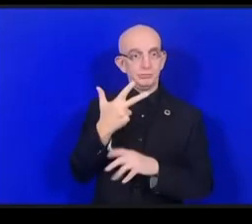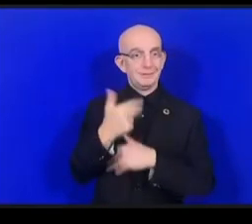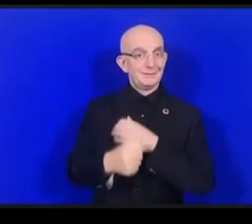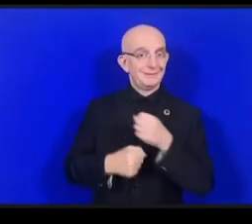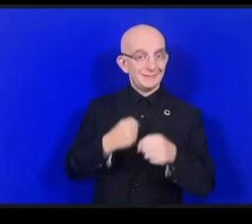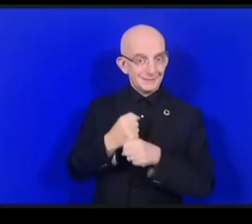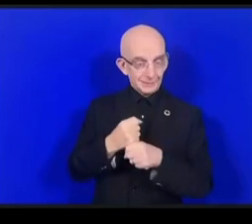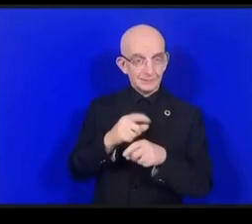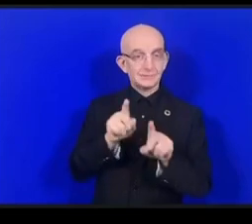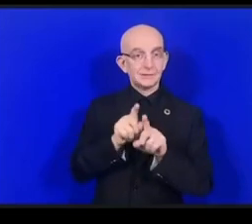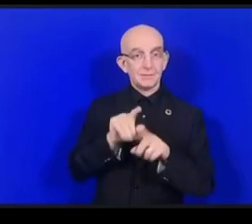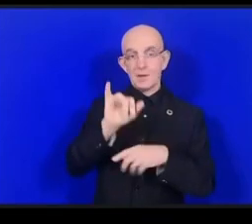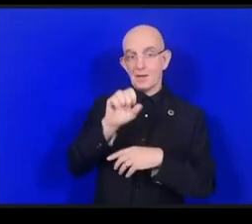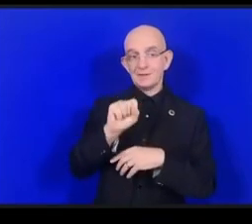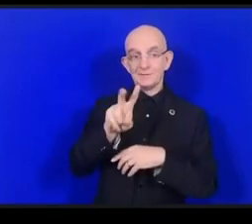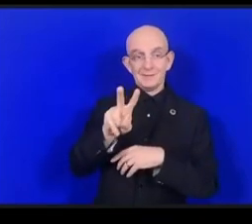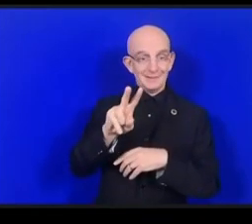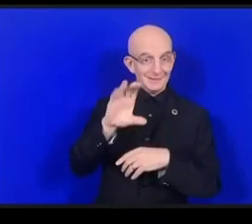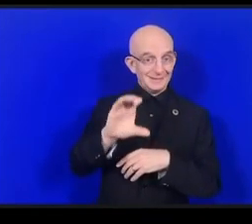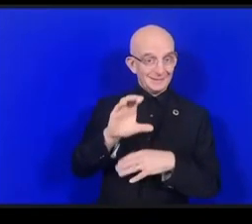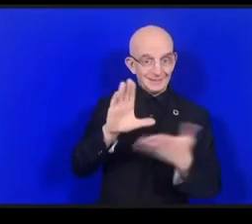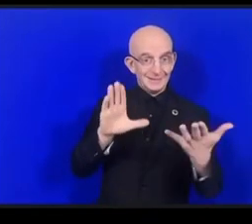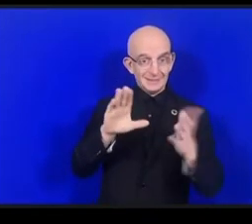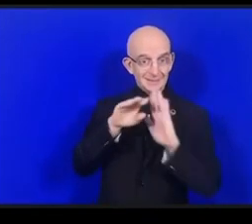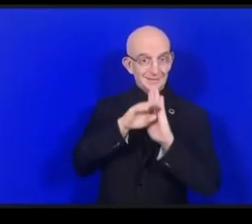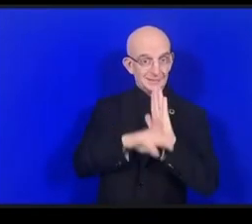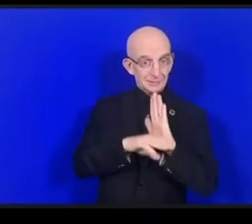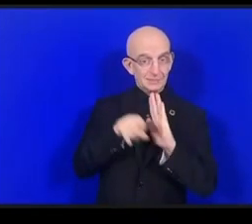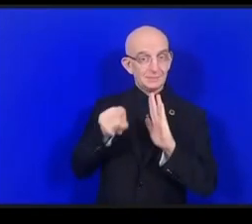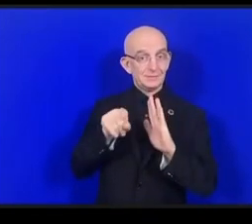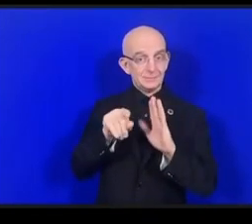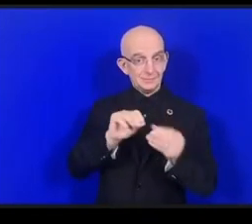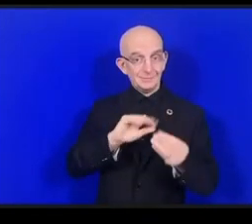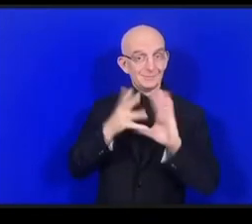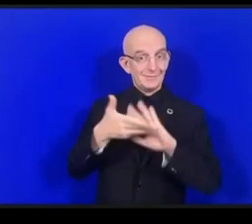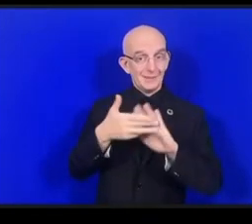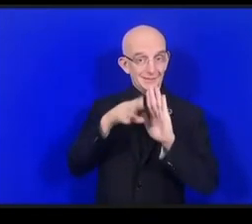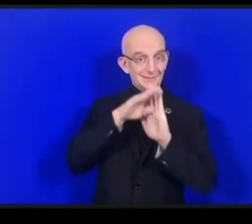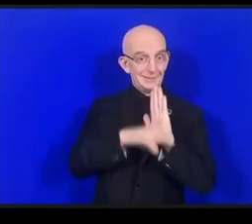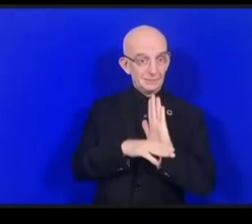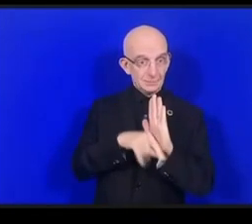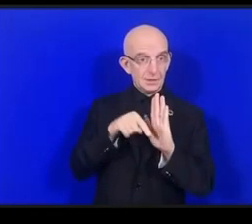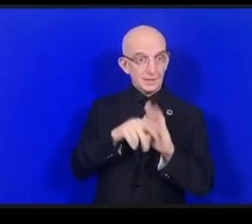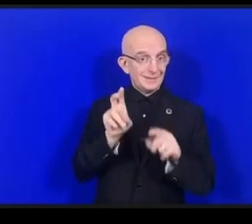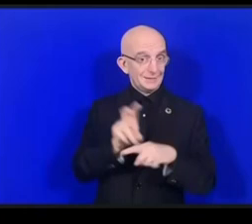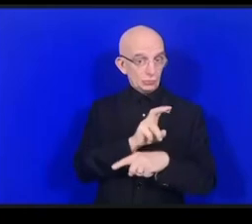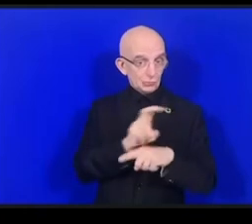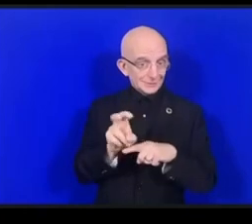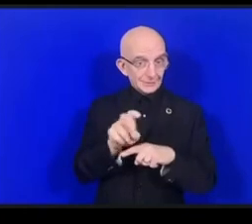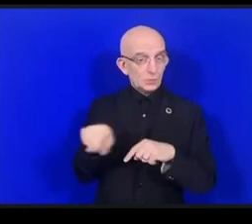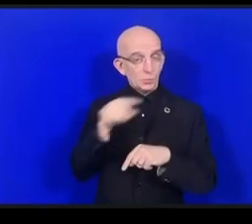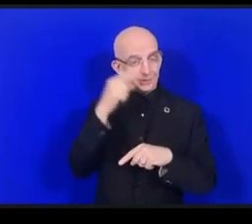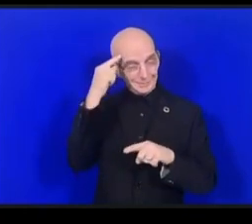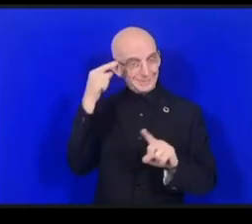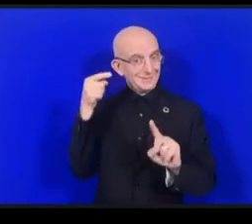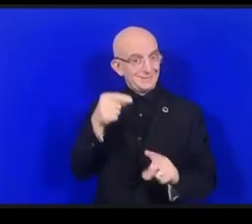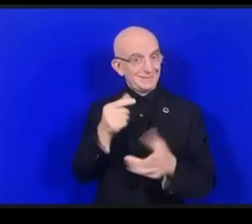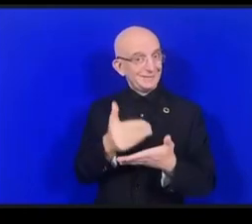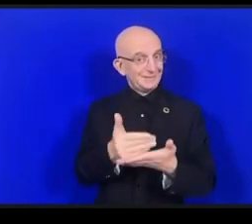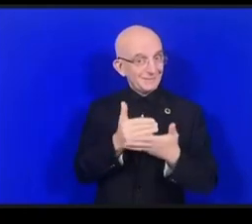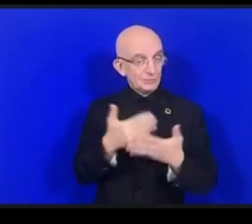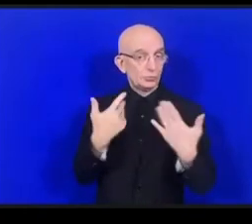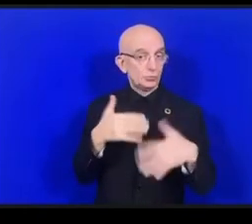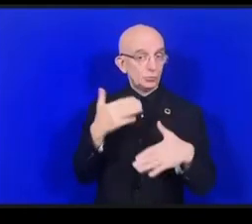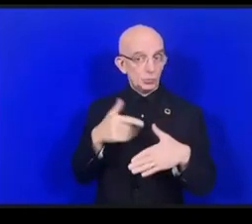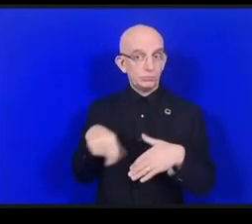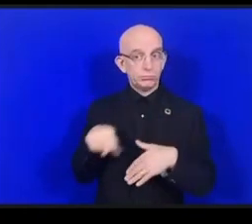Safety. And the focus of our coalition is on the failure to